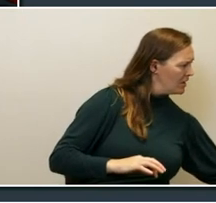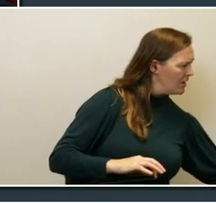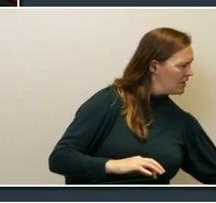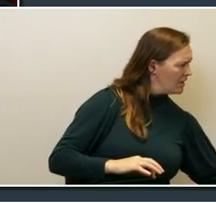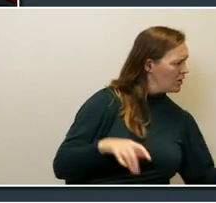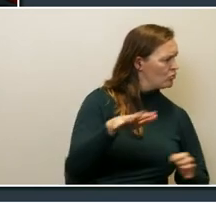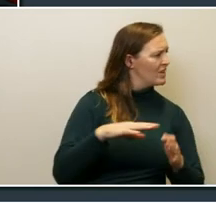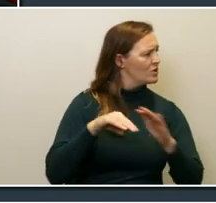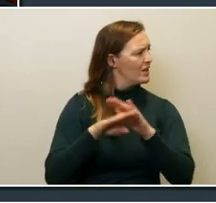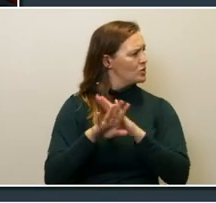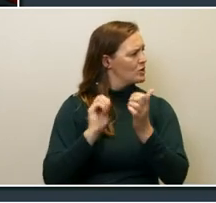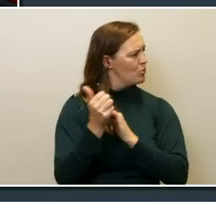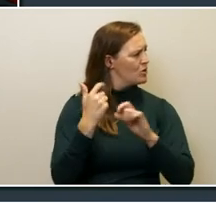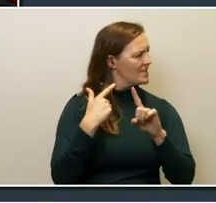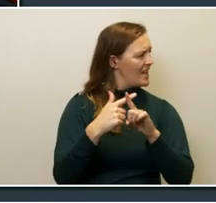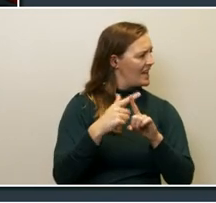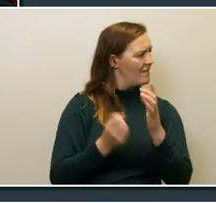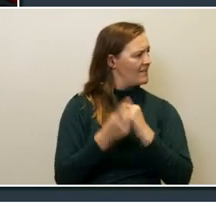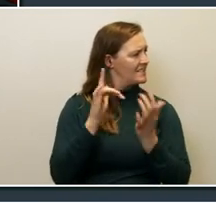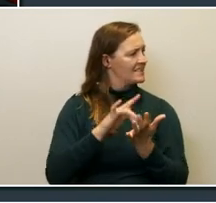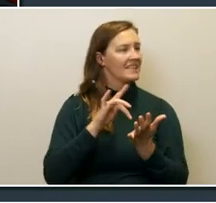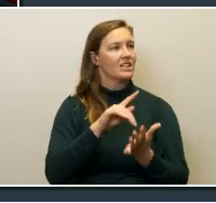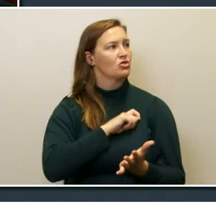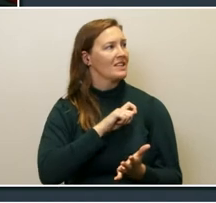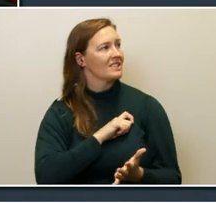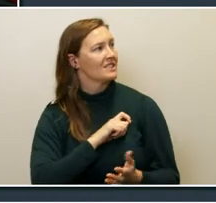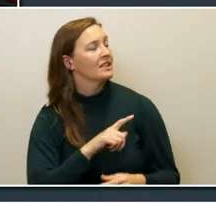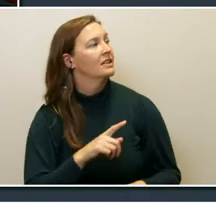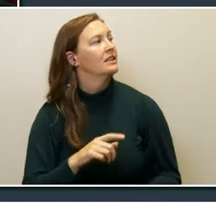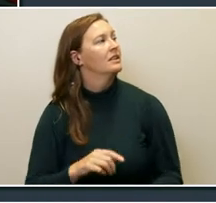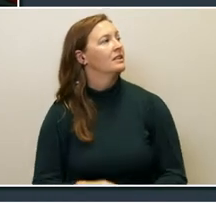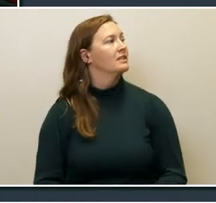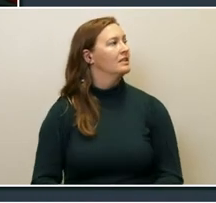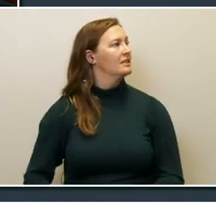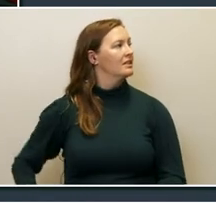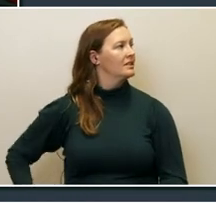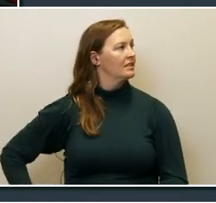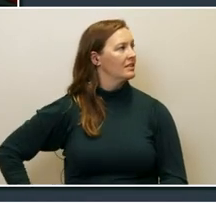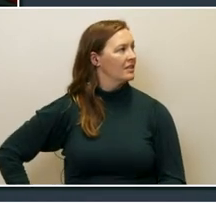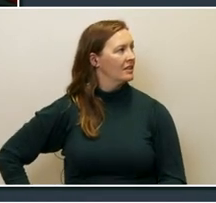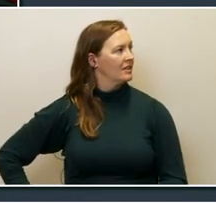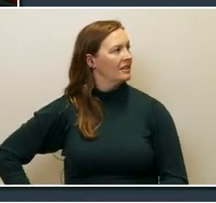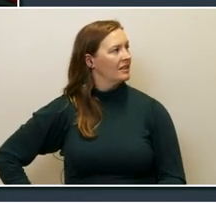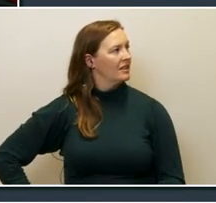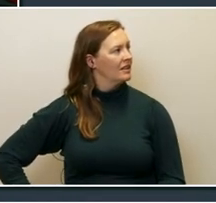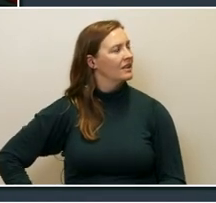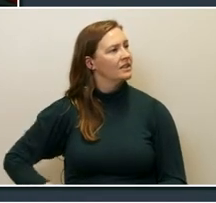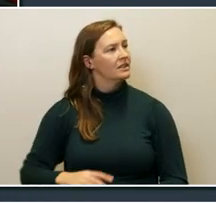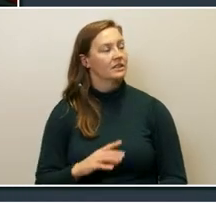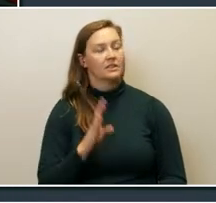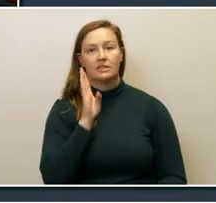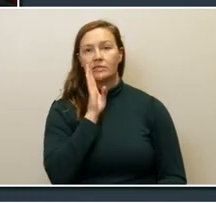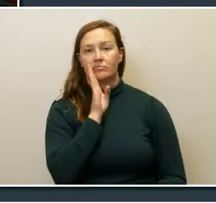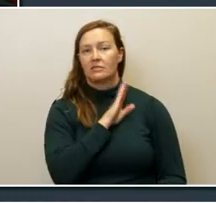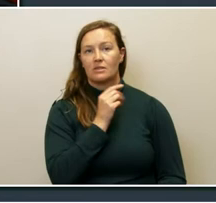I tried to justify charging you rent, but I figured you'd pay for it in town. So, but if you want it for nothing, just tell